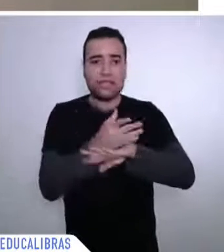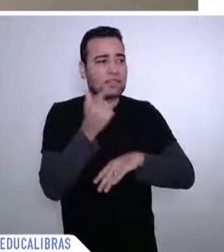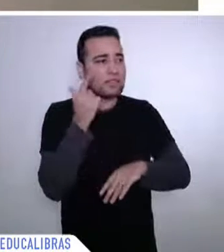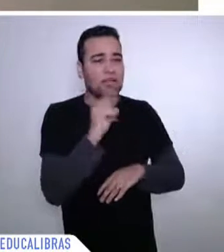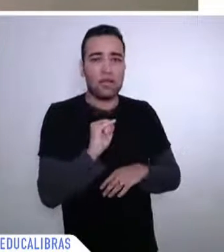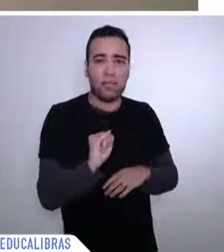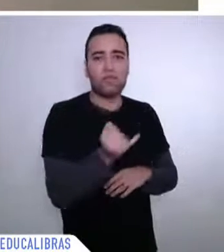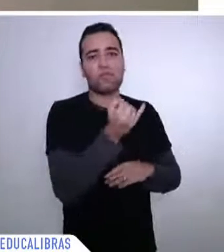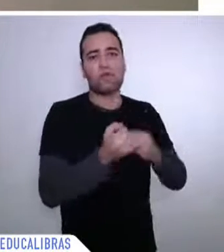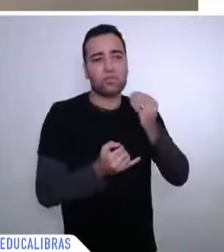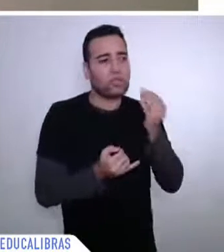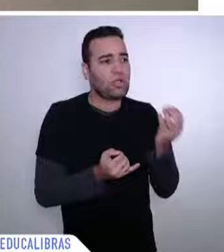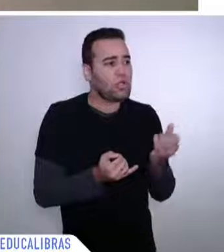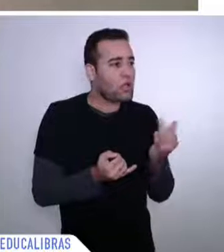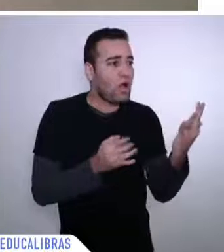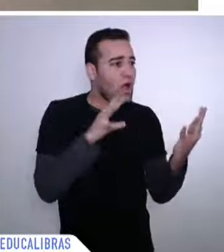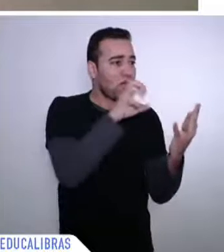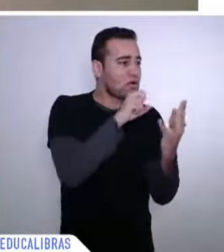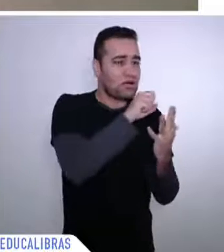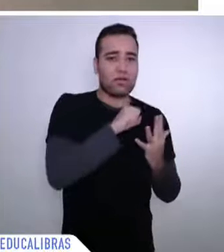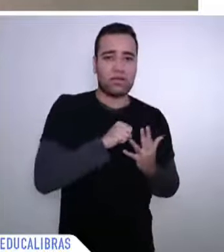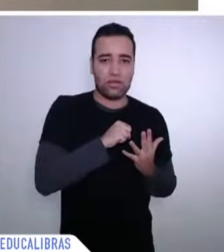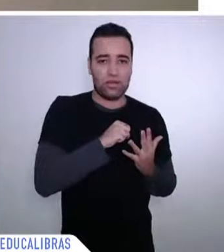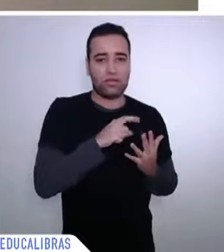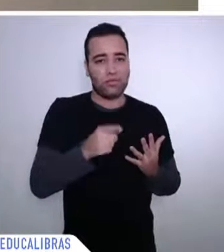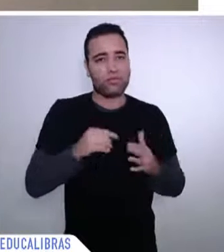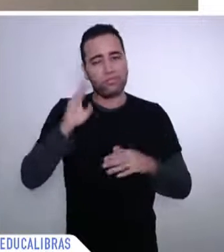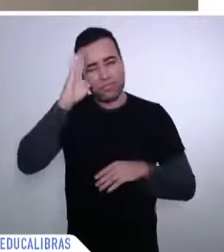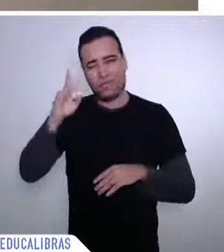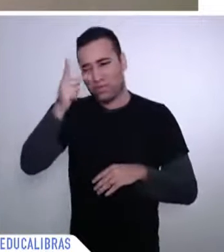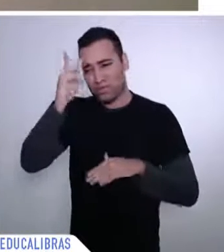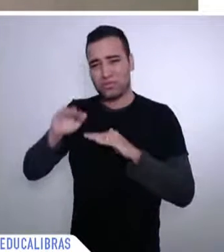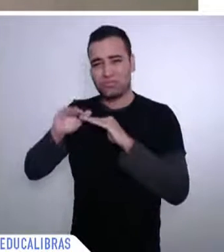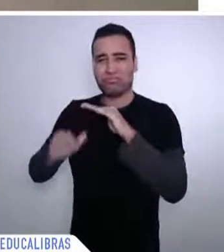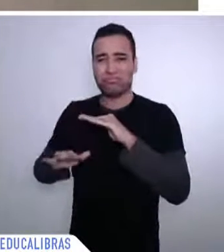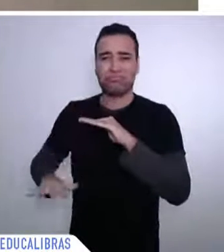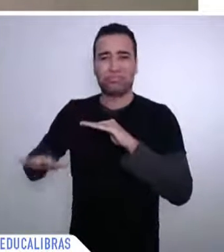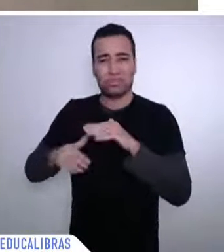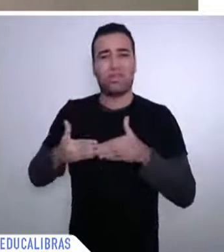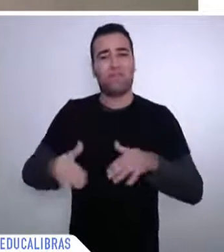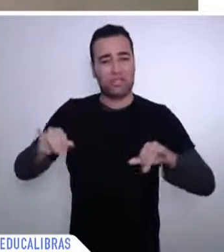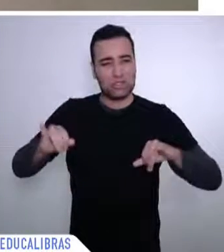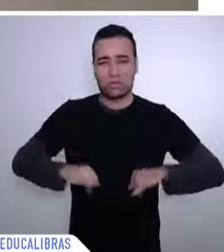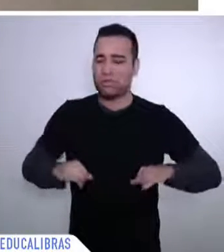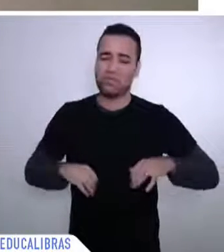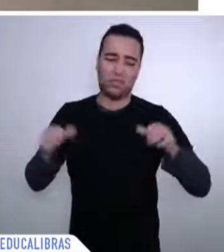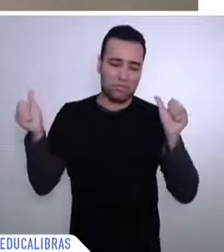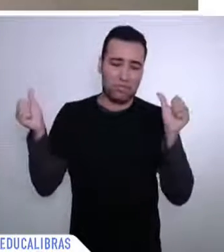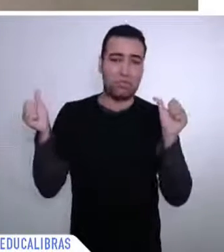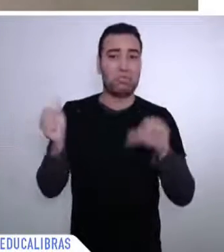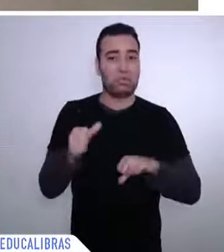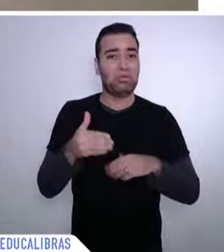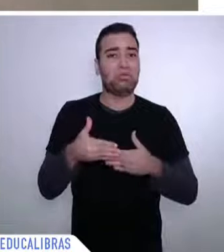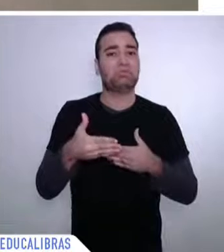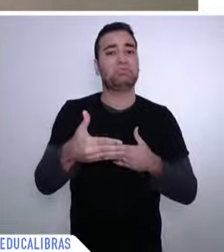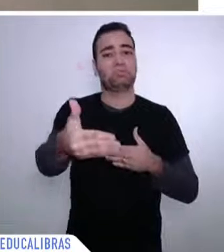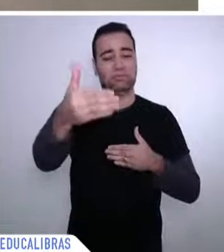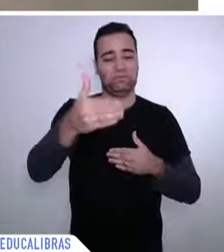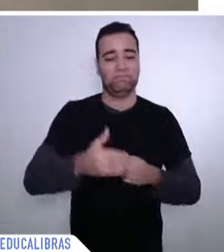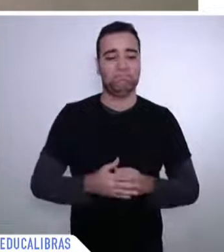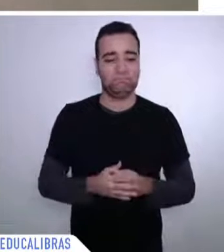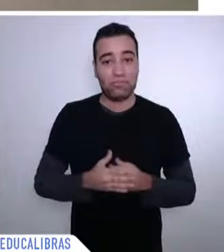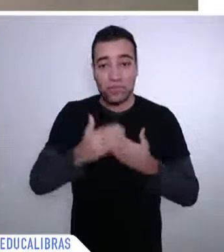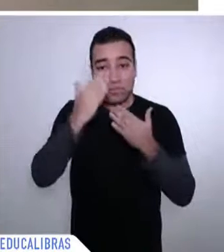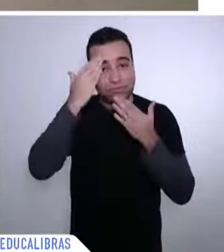suffer more of the risks that lie ahead of us. So I thank you very much for your attention. Again, I'm sorry to be speaking in